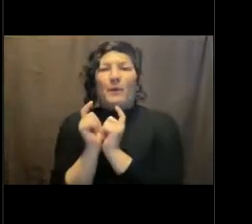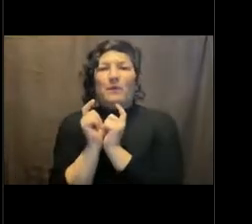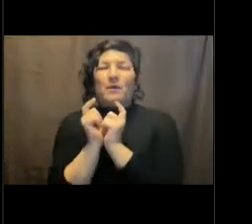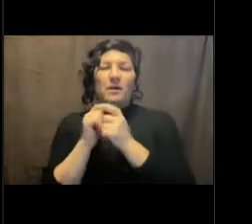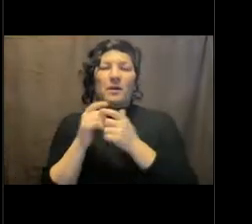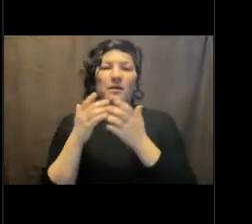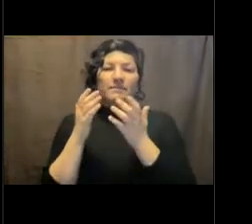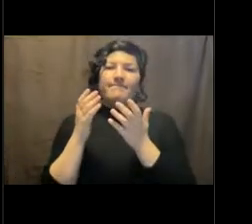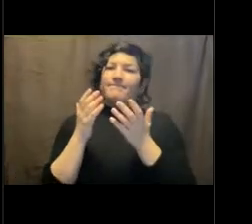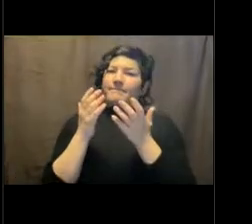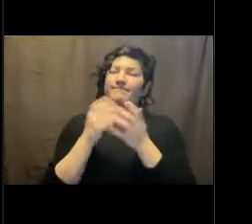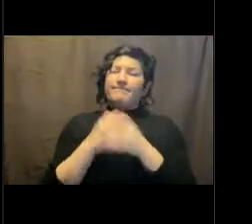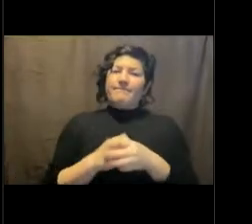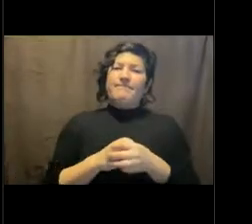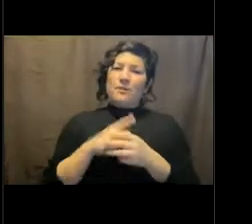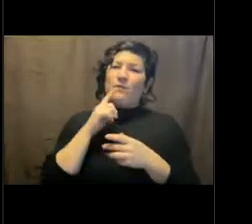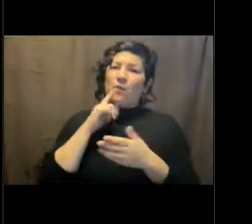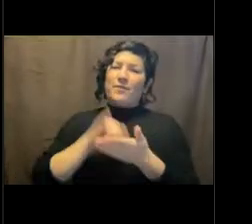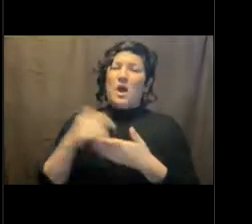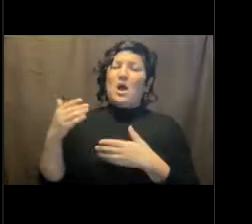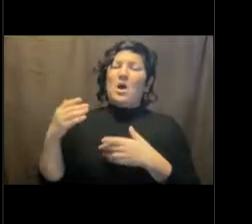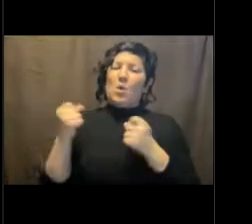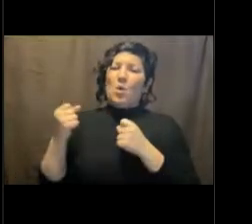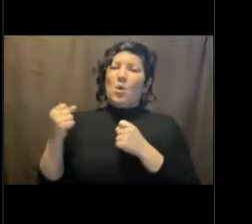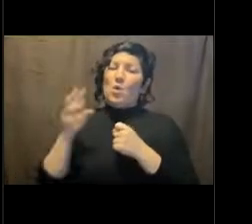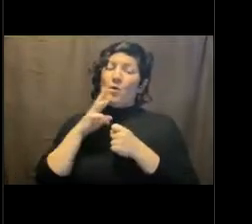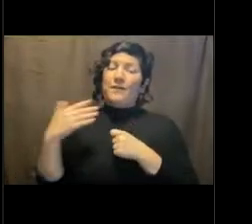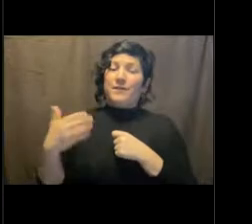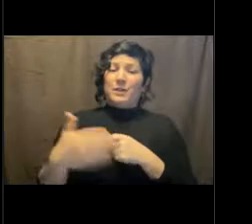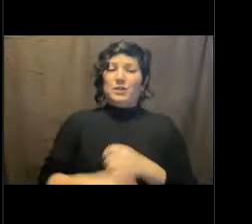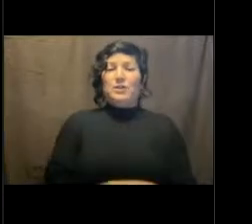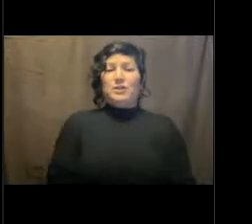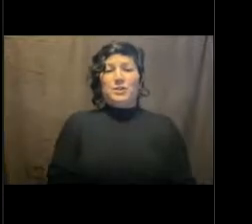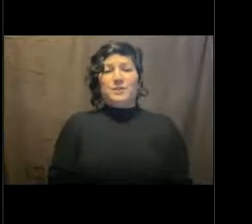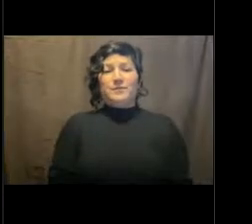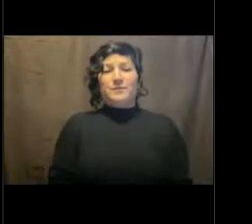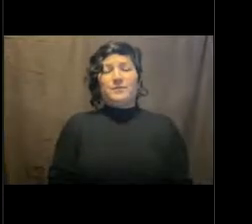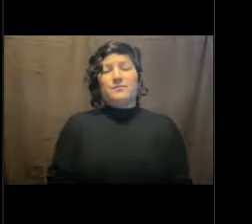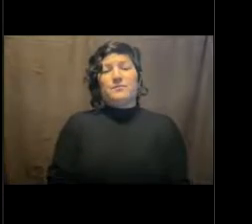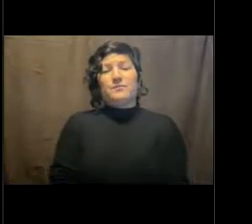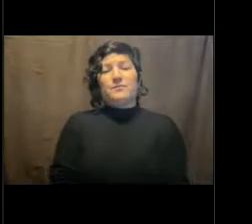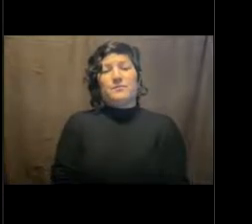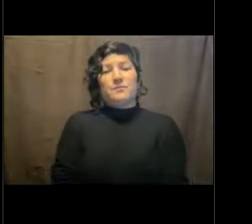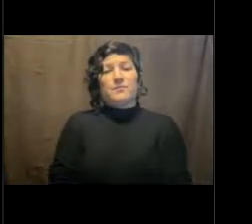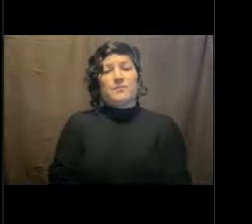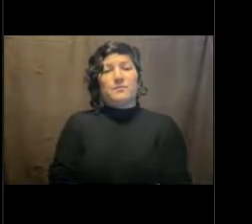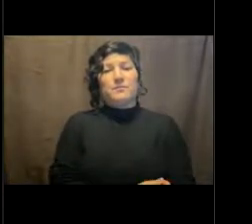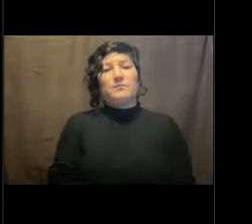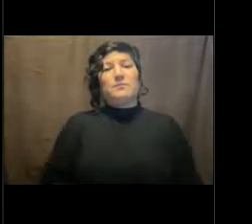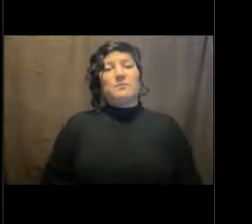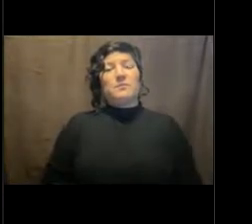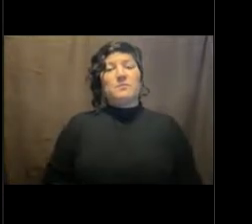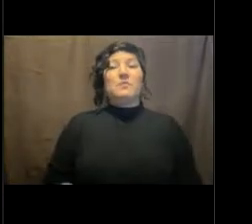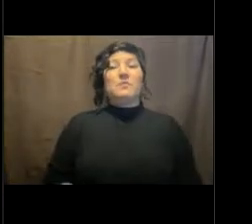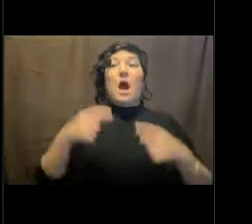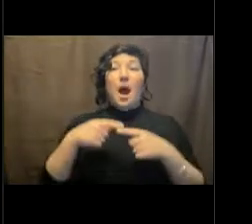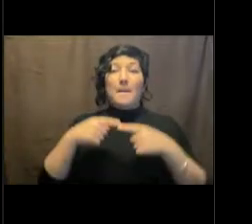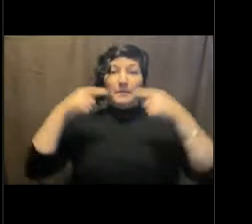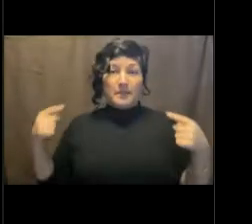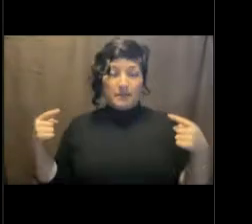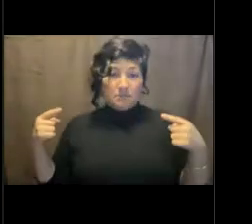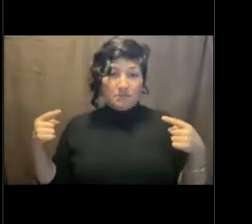fish in the Northeast US as temperatures are projected to warm. Next slide, please. So conversely, on the opposite